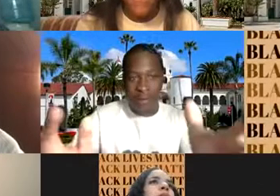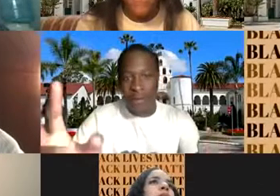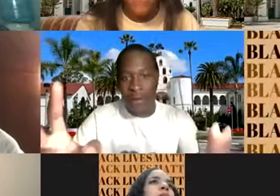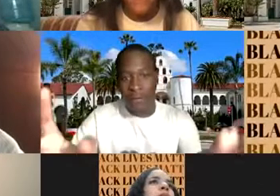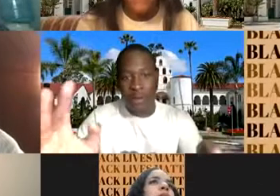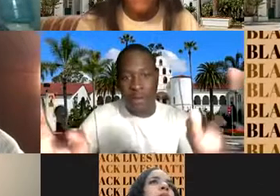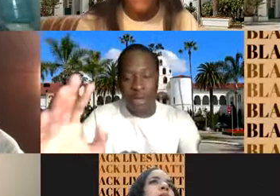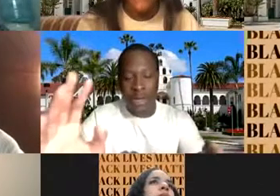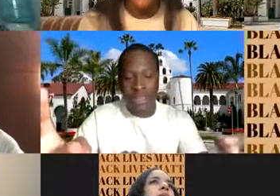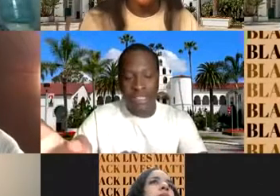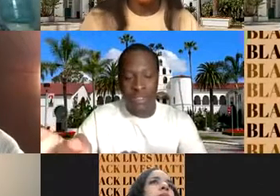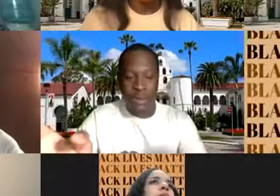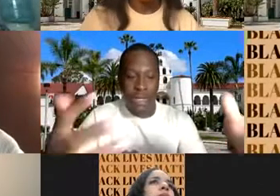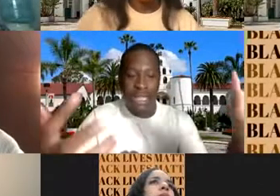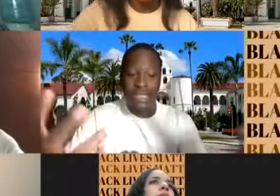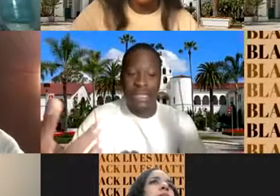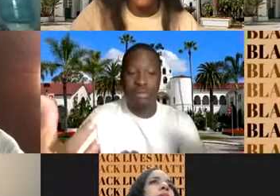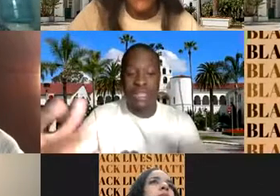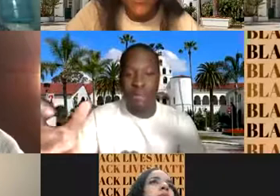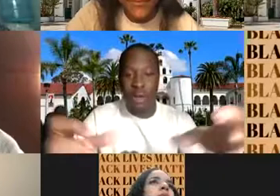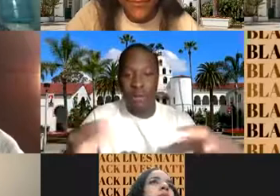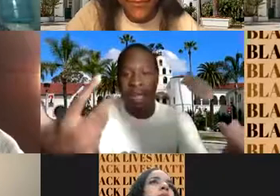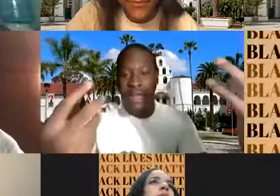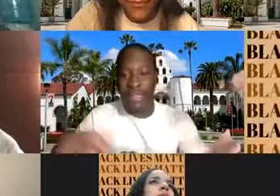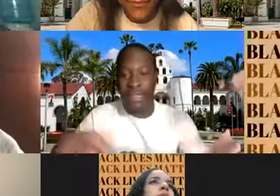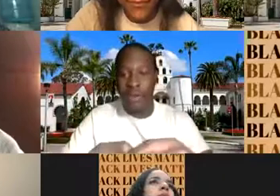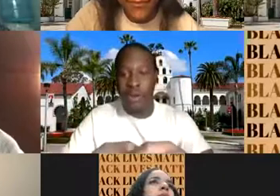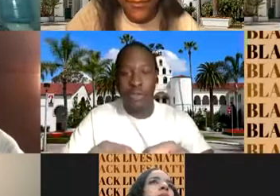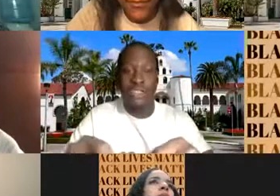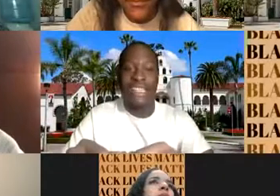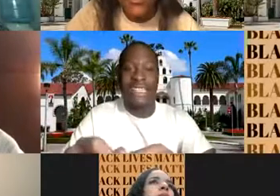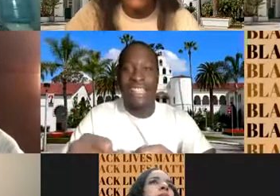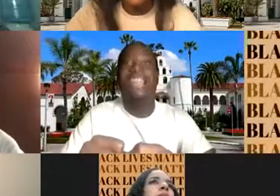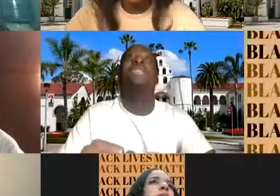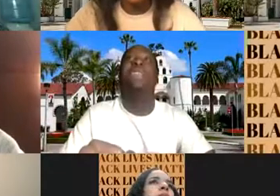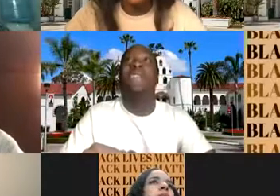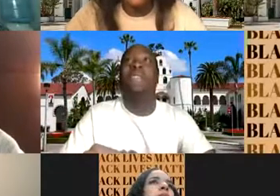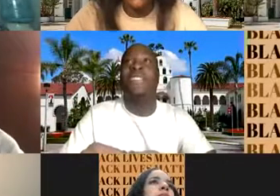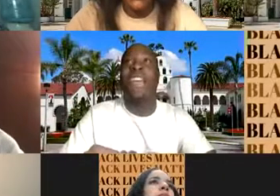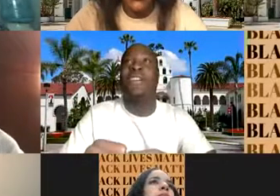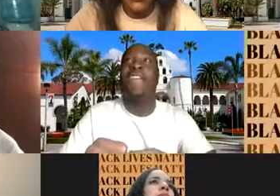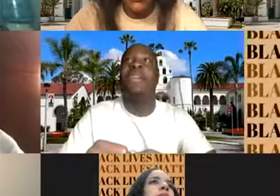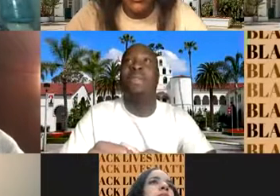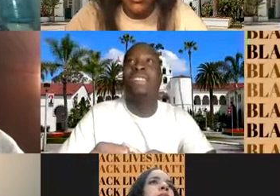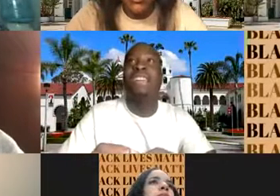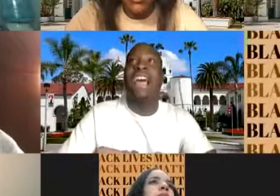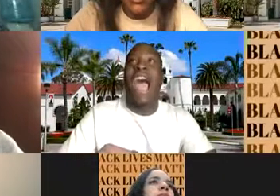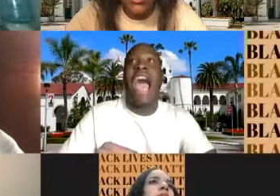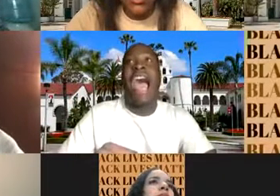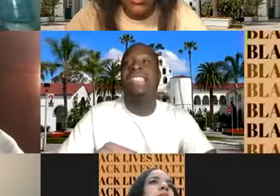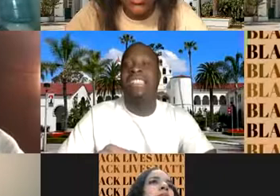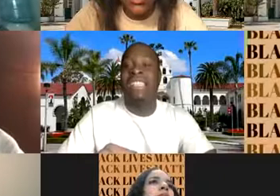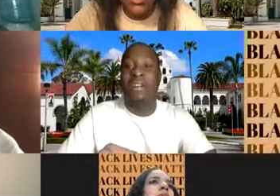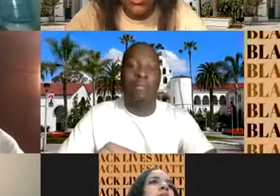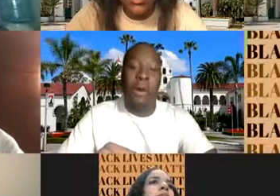the Fairfield area. So it's really a melting pot of different cultures and things like that. So when I first got on campus,